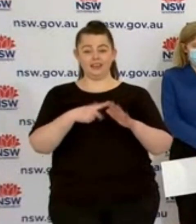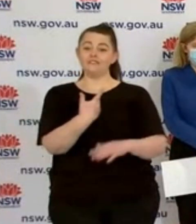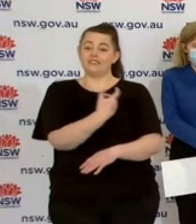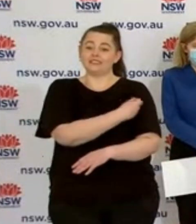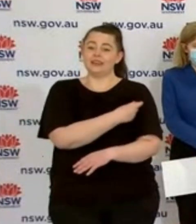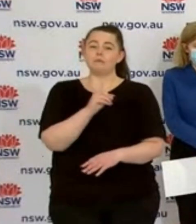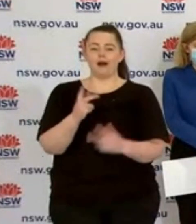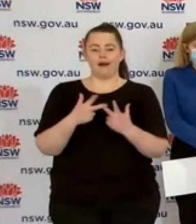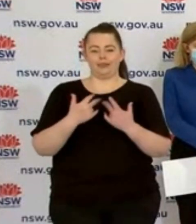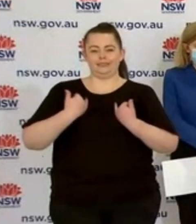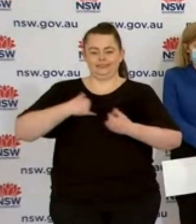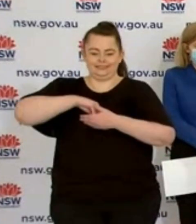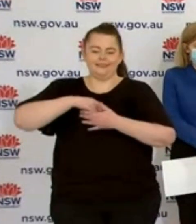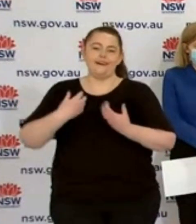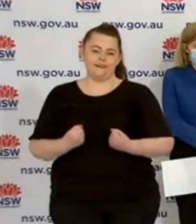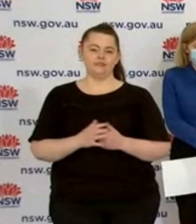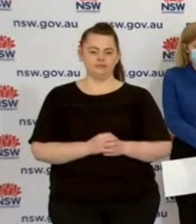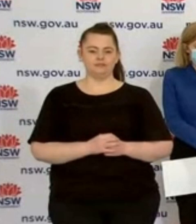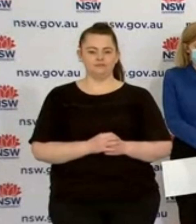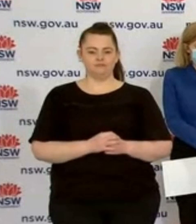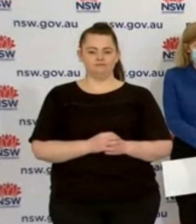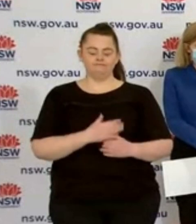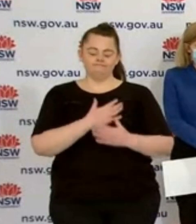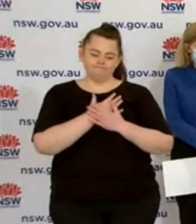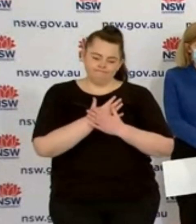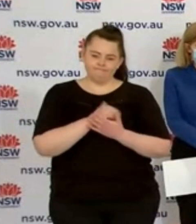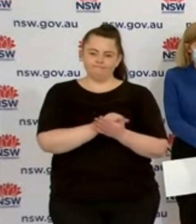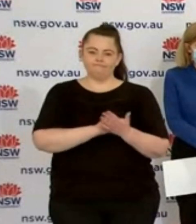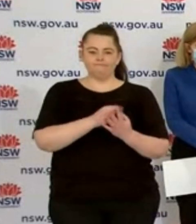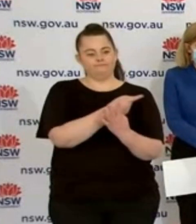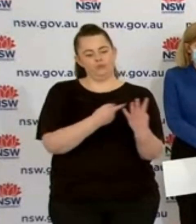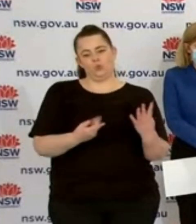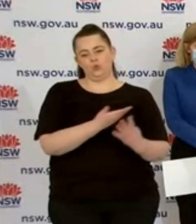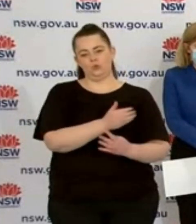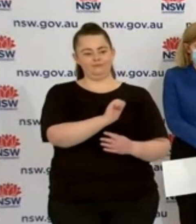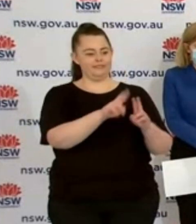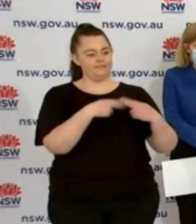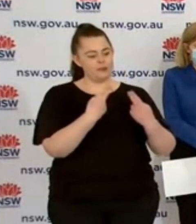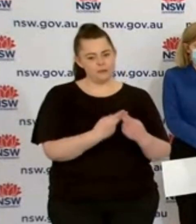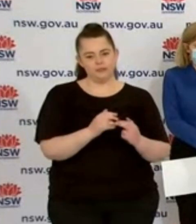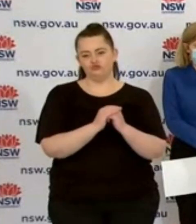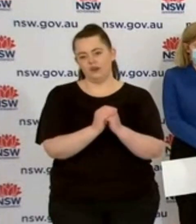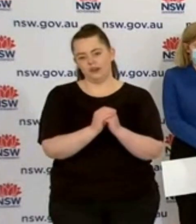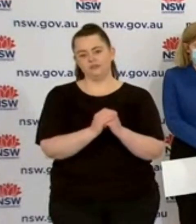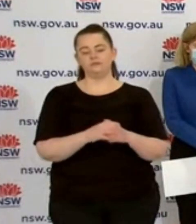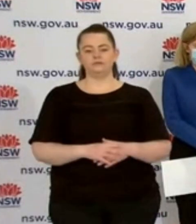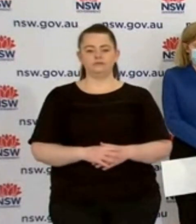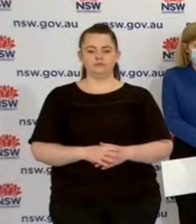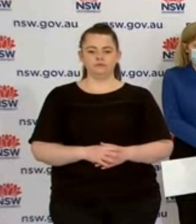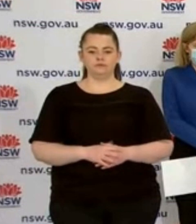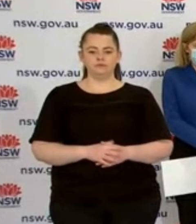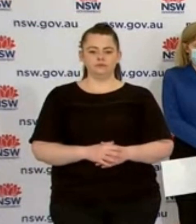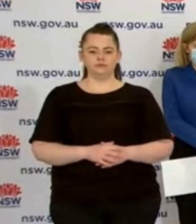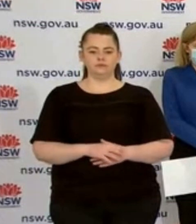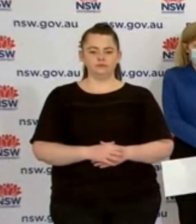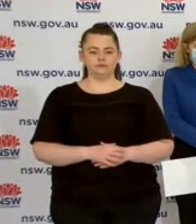underlying chronic conditions. Again, our heartfelt, deepest sympathies and condolences to all of their loved ones. Please